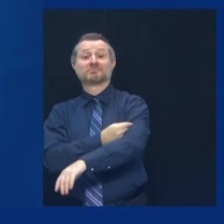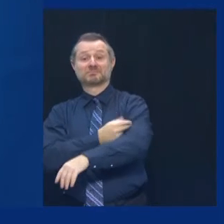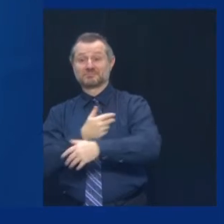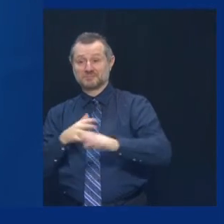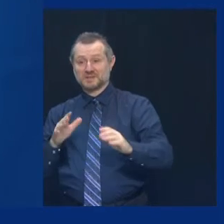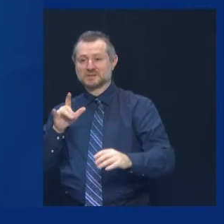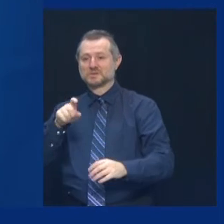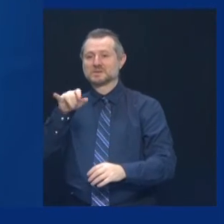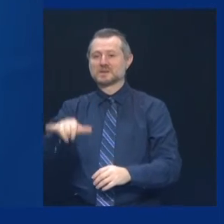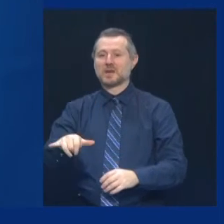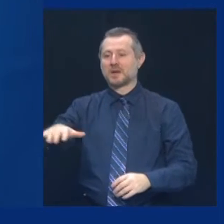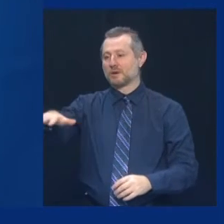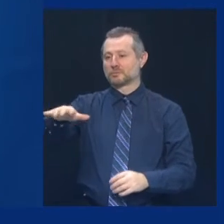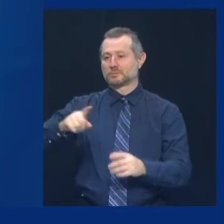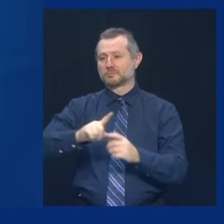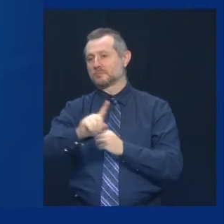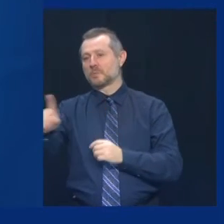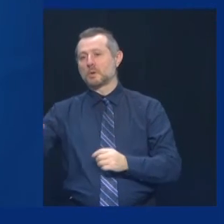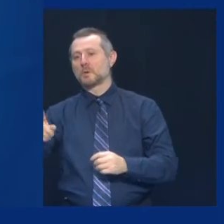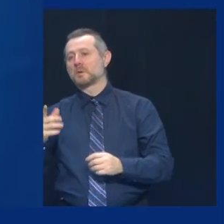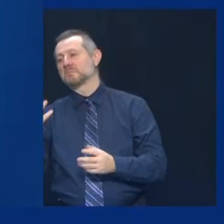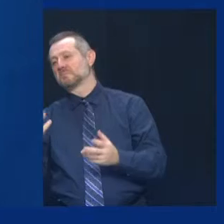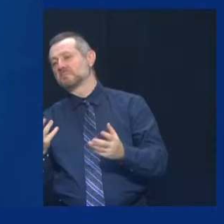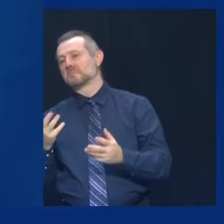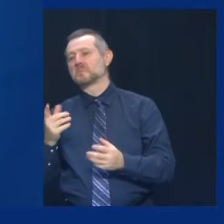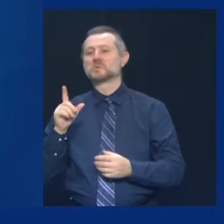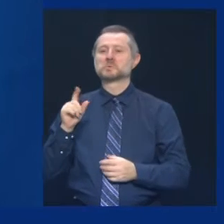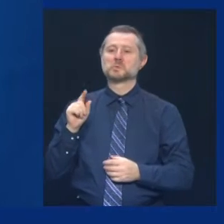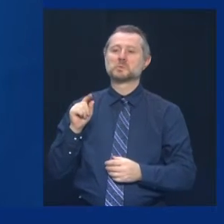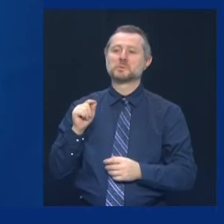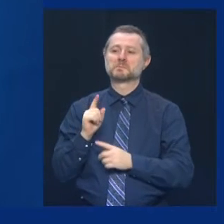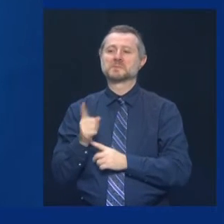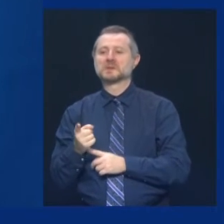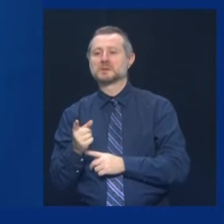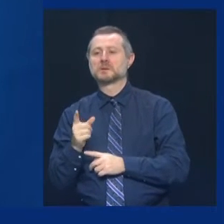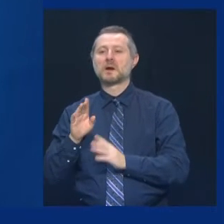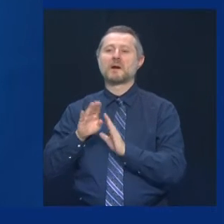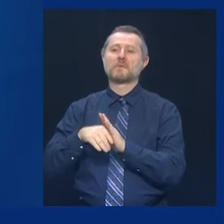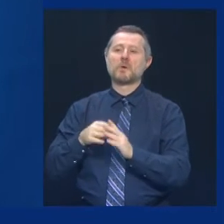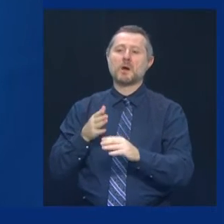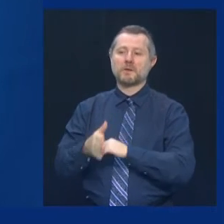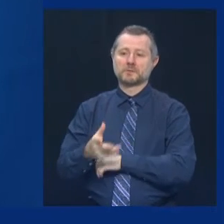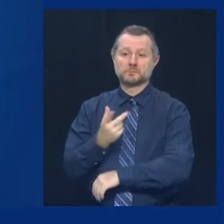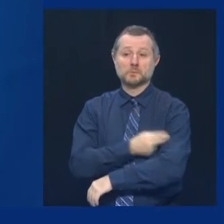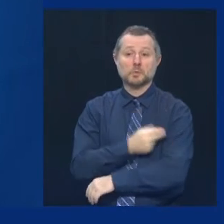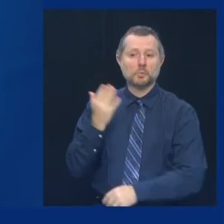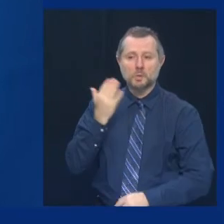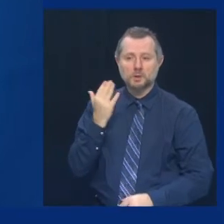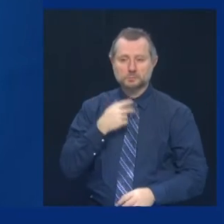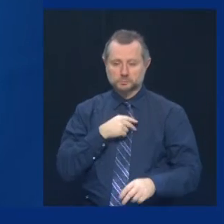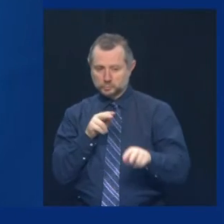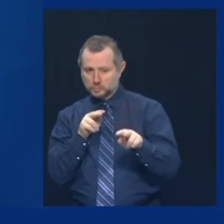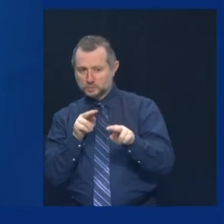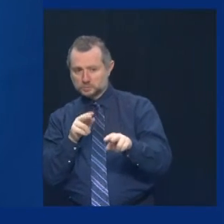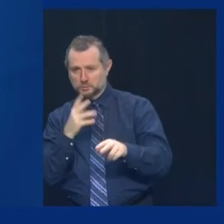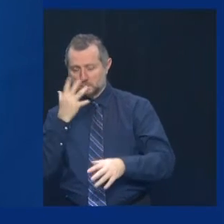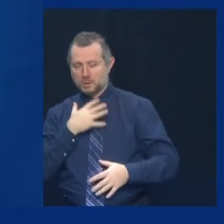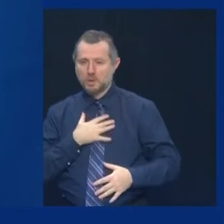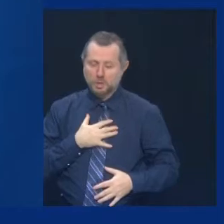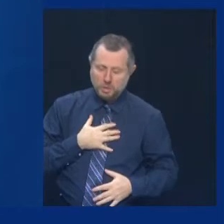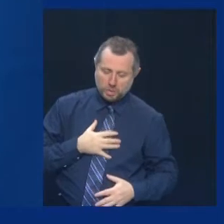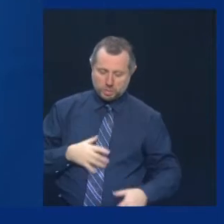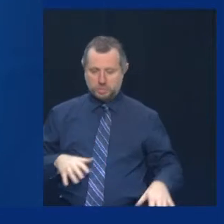space, for about an additional 20 minutes, half an hour, just to make sure there's no response.